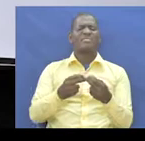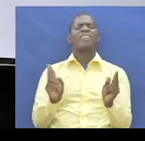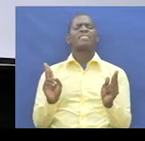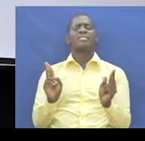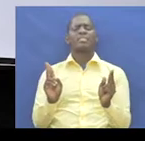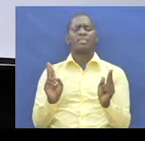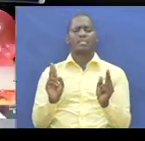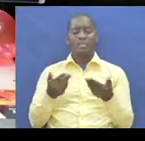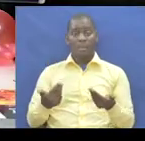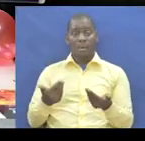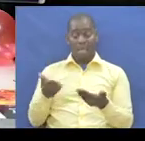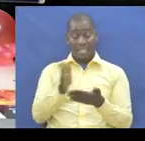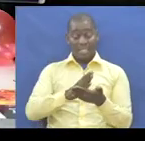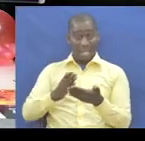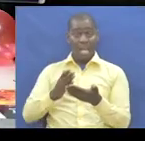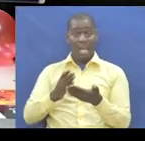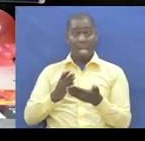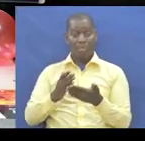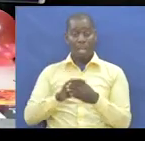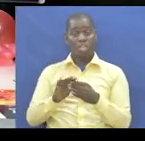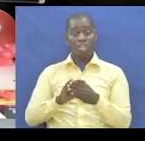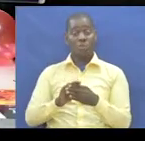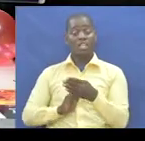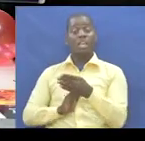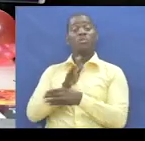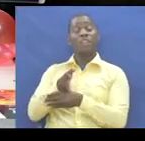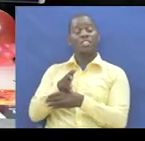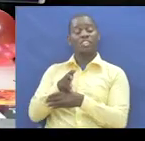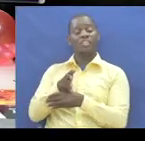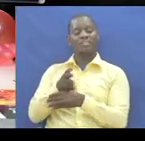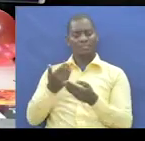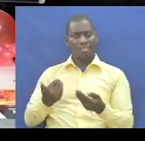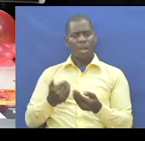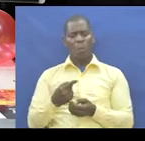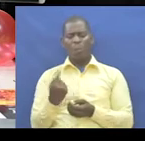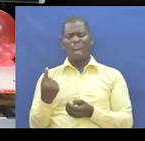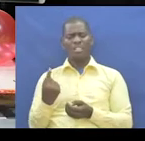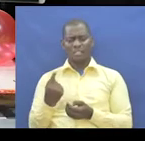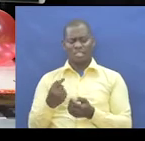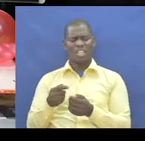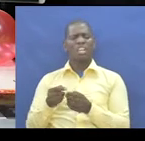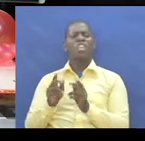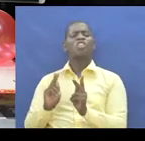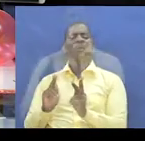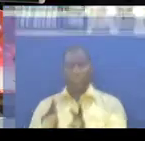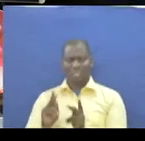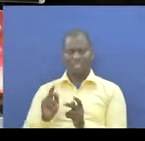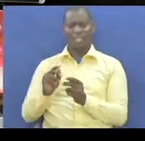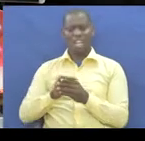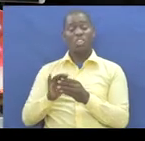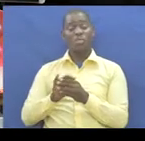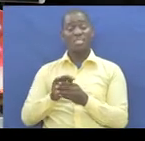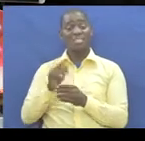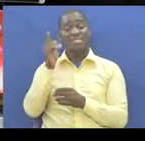Generally, a force can cause several kinds of the effects, but some of them we can have a